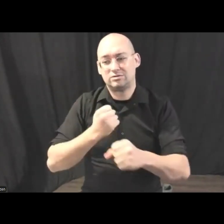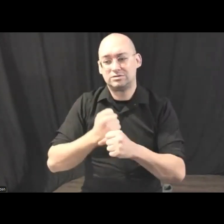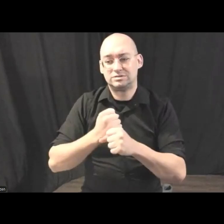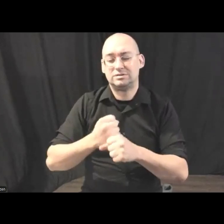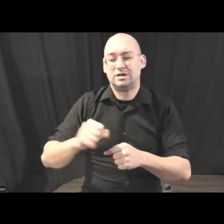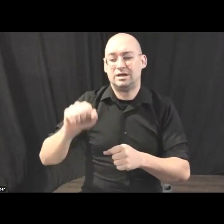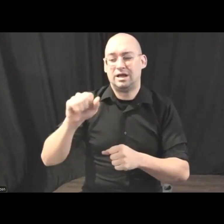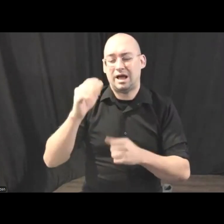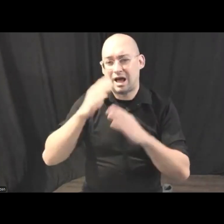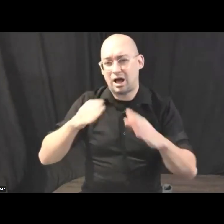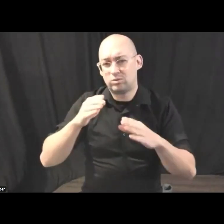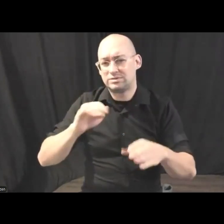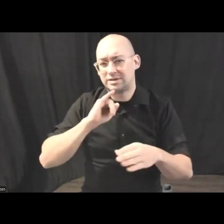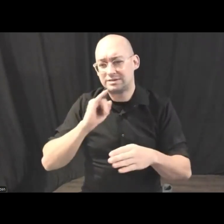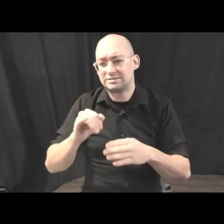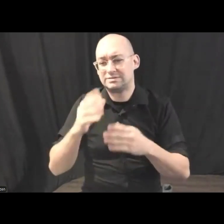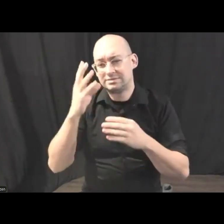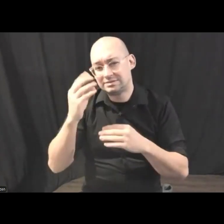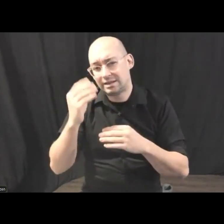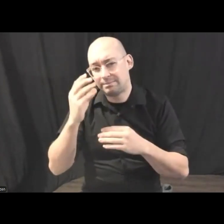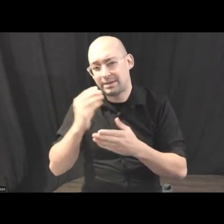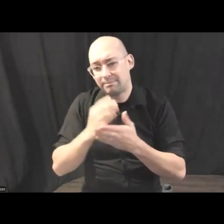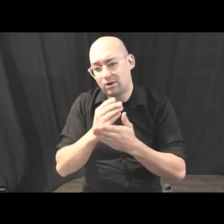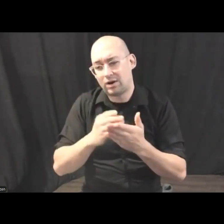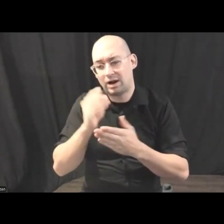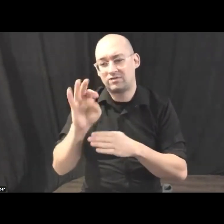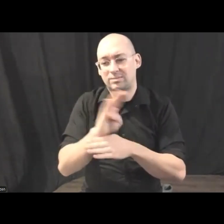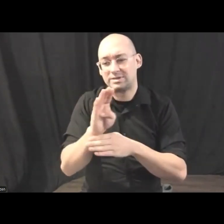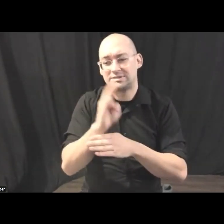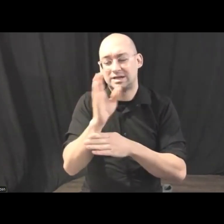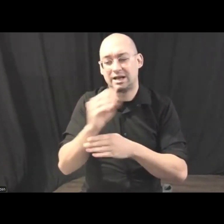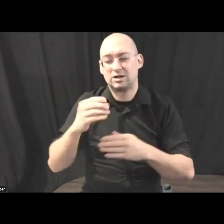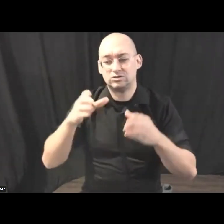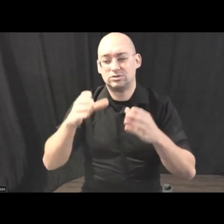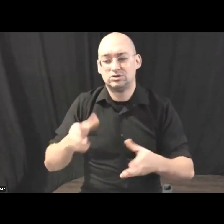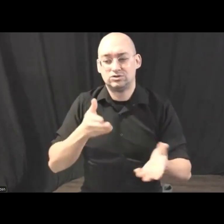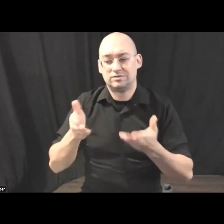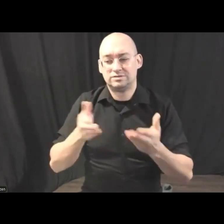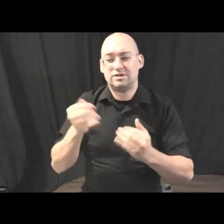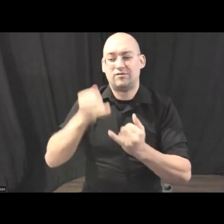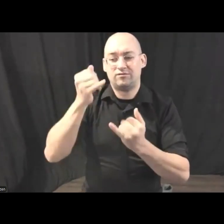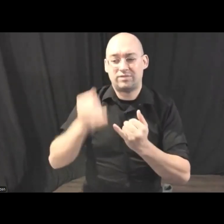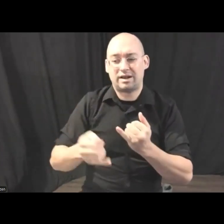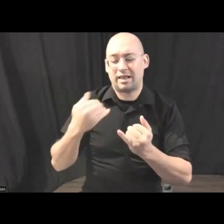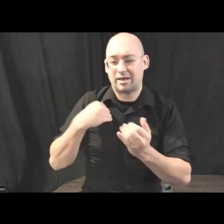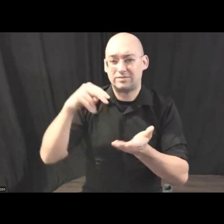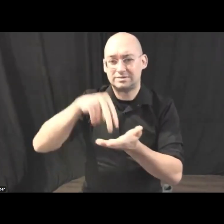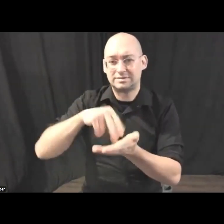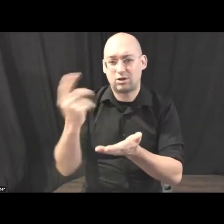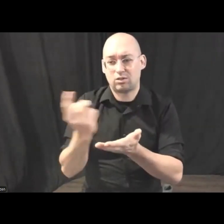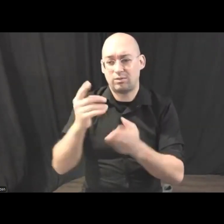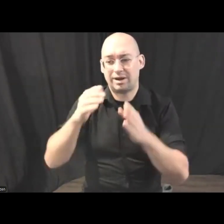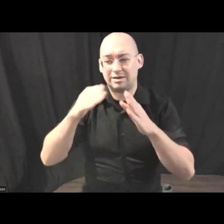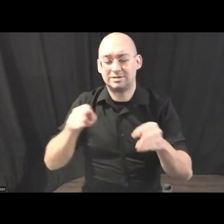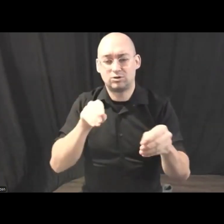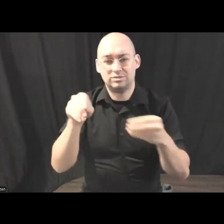of business and consumer services. This to me actually is important, that finally we will have a standalone housing organization focused